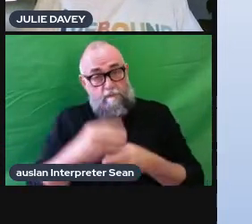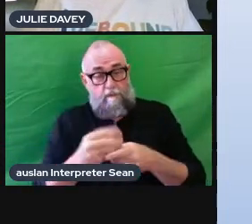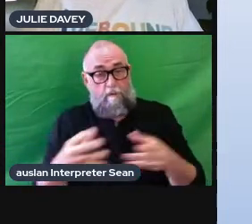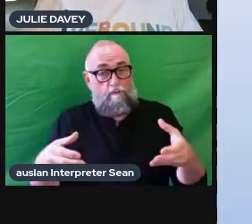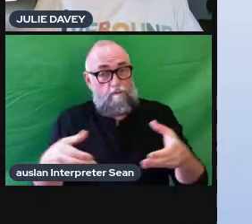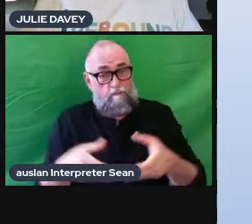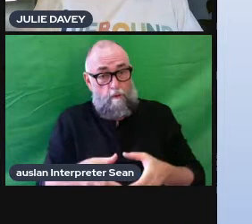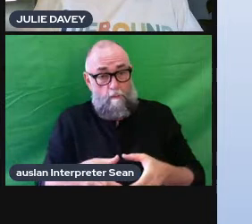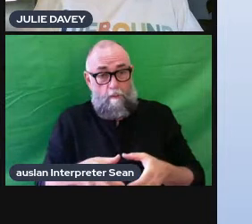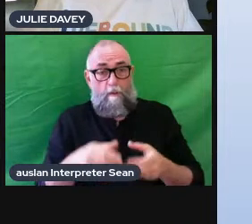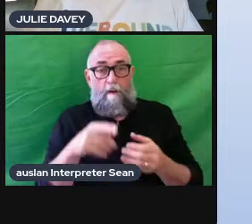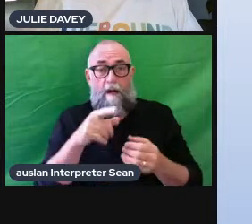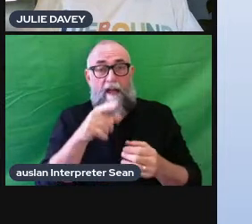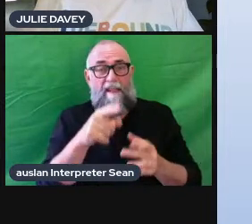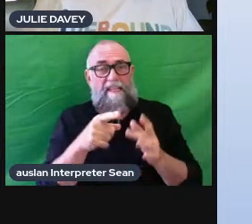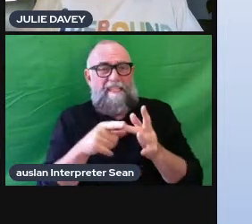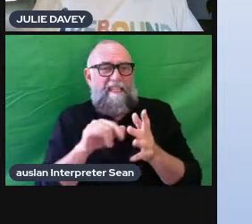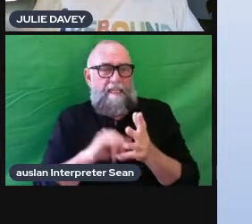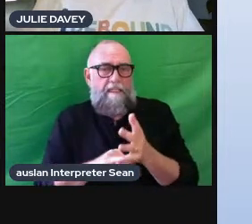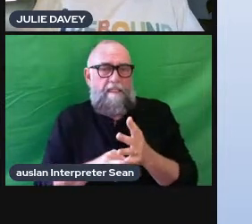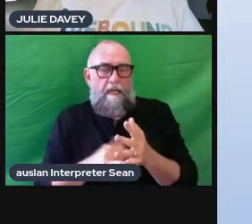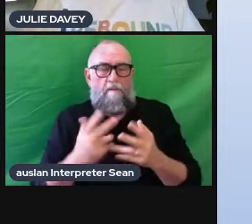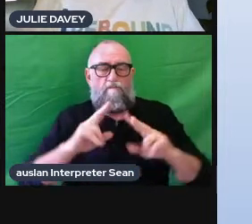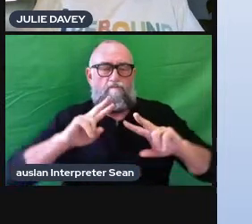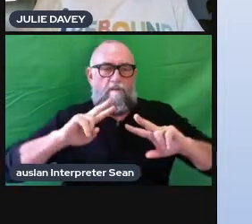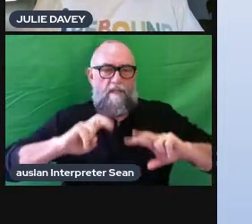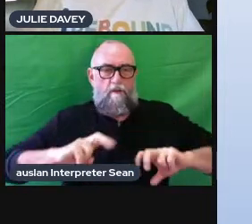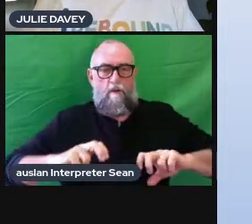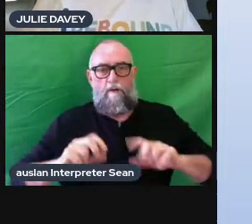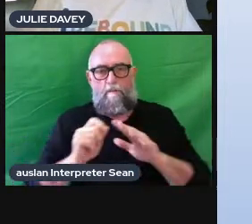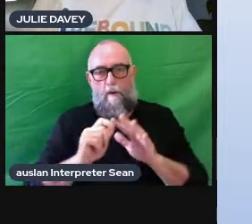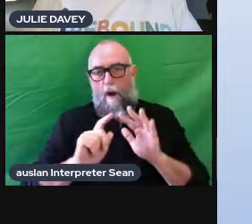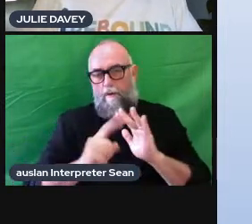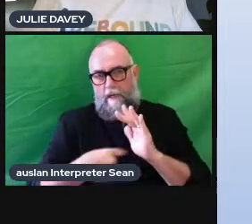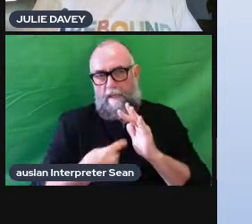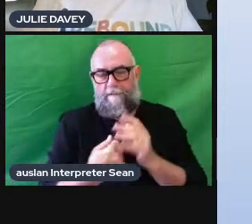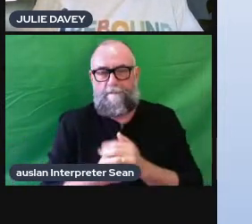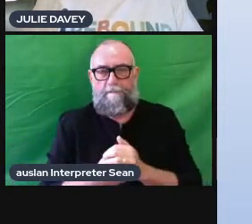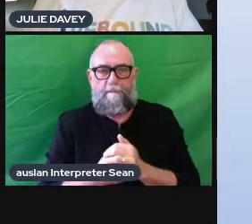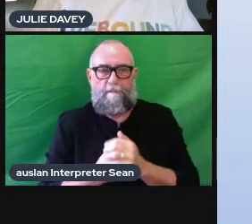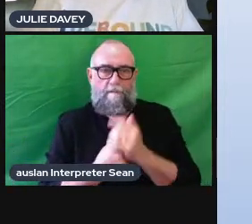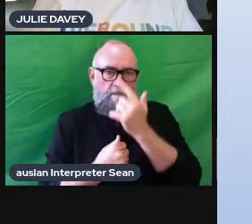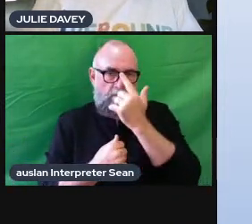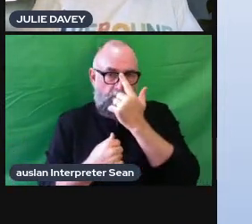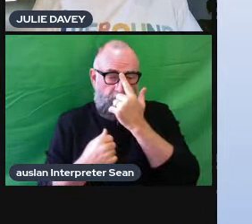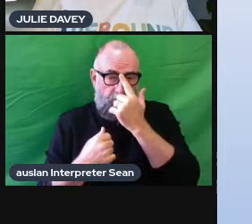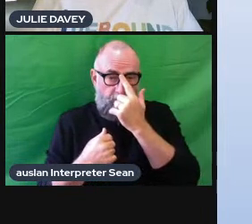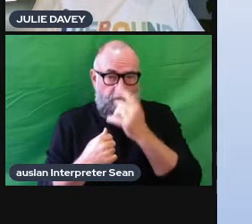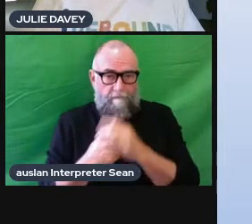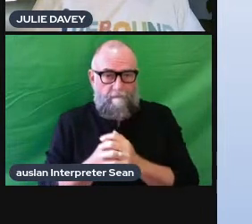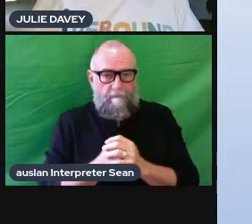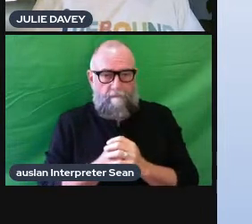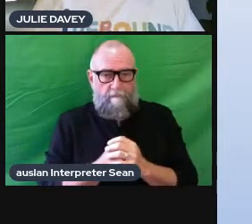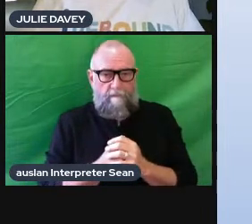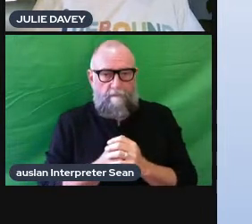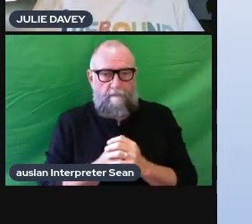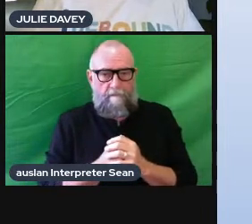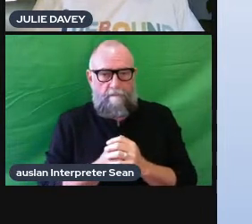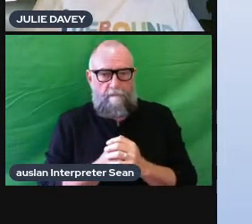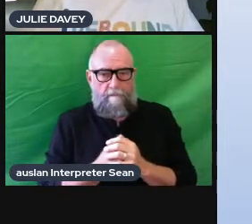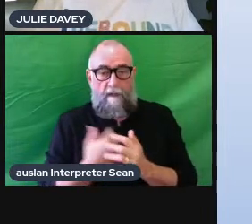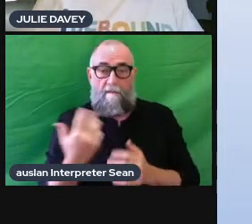in this research project. So we actually had equal power, I guess, in influencing